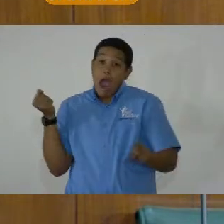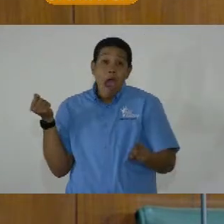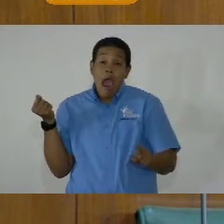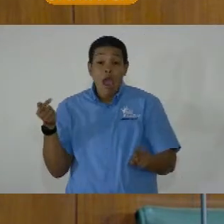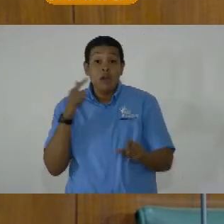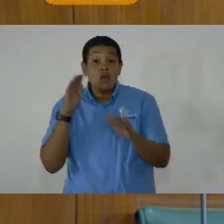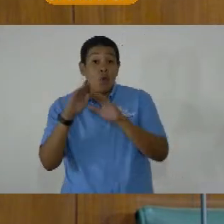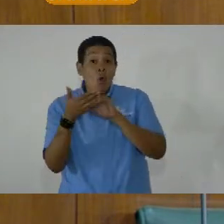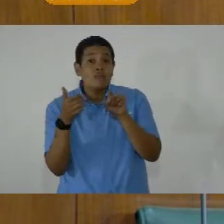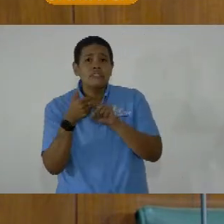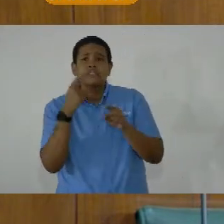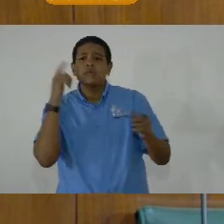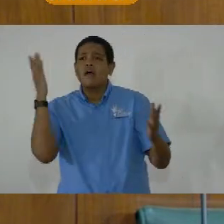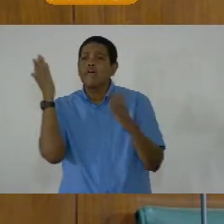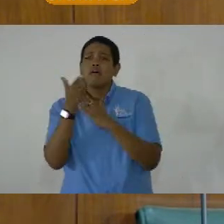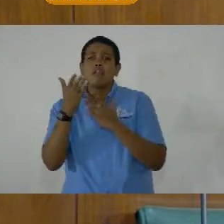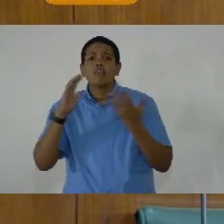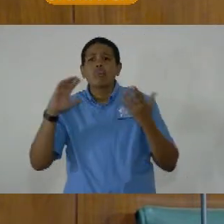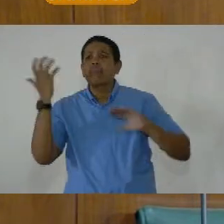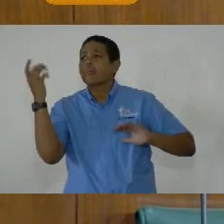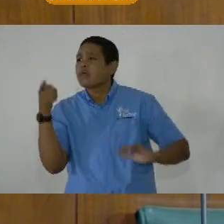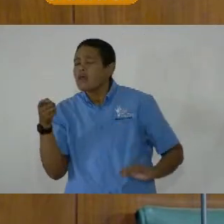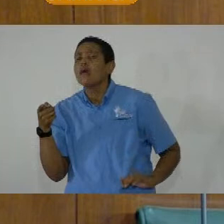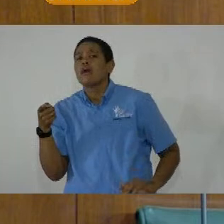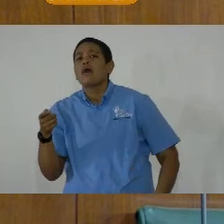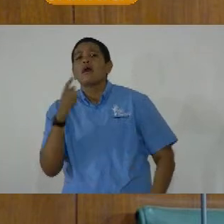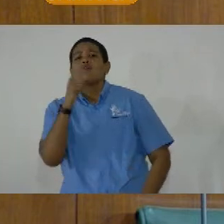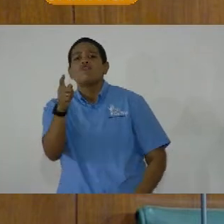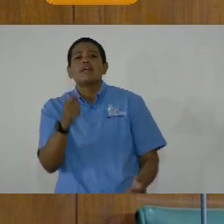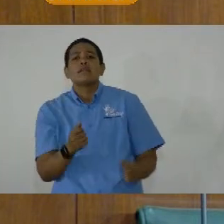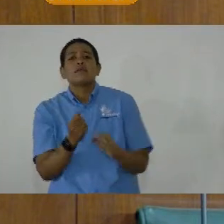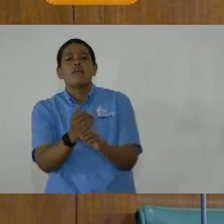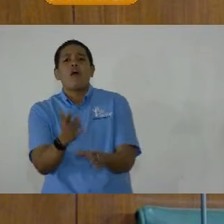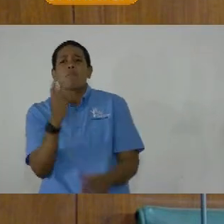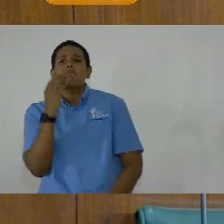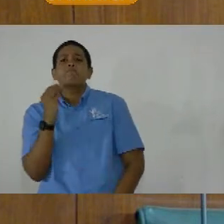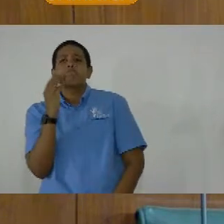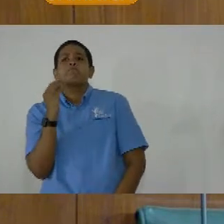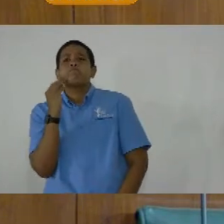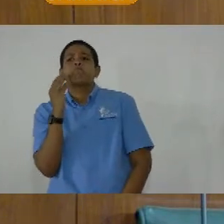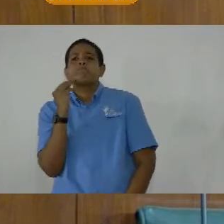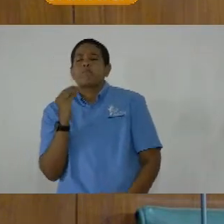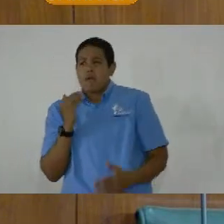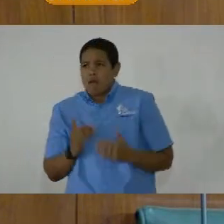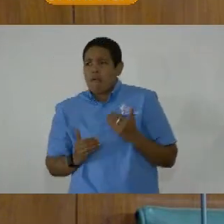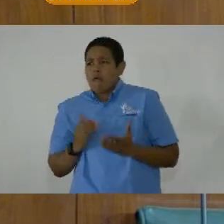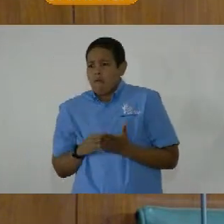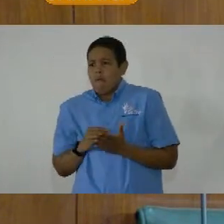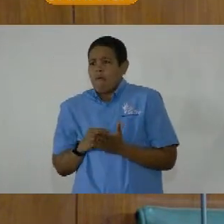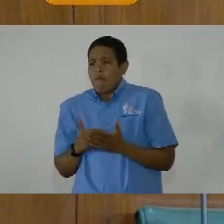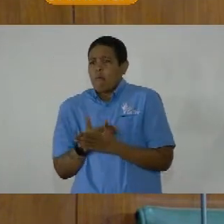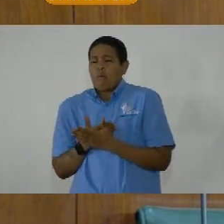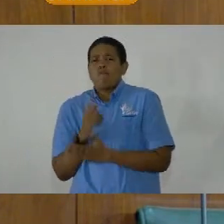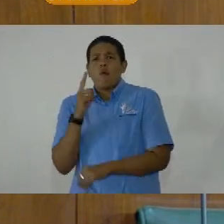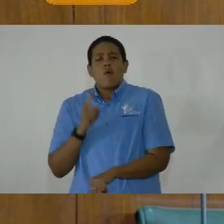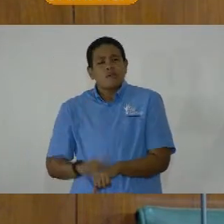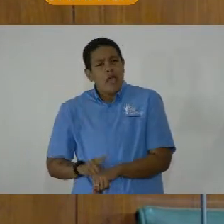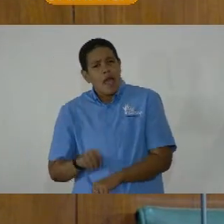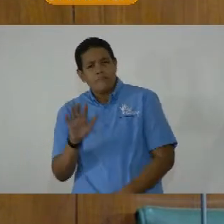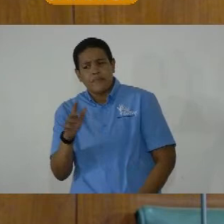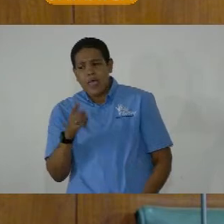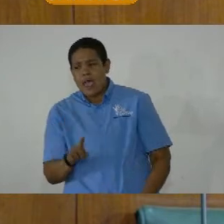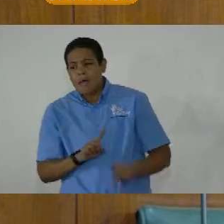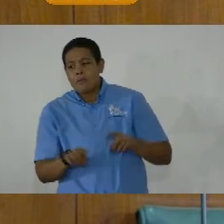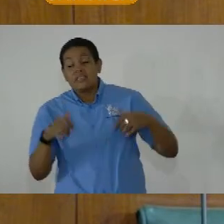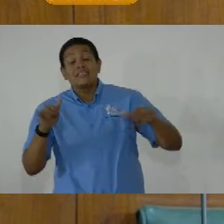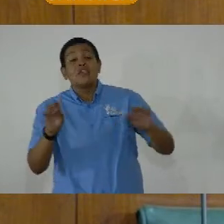COVID-19 has induced disruption, as we have all experienced. And, Madam Speaker, there